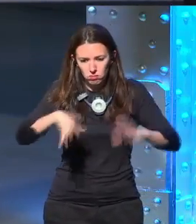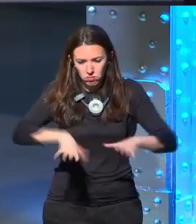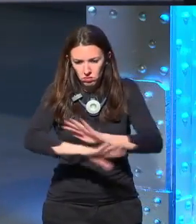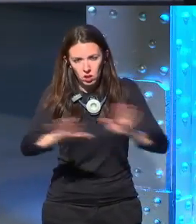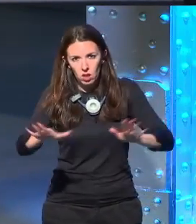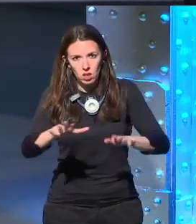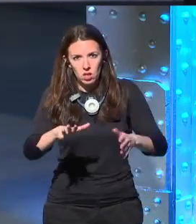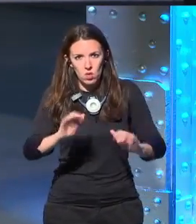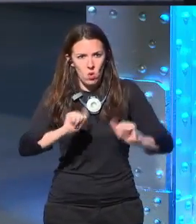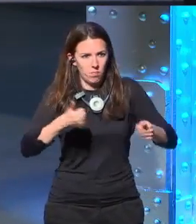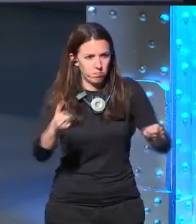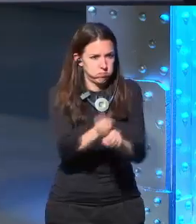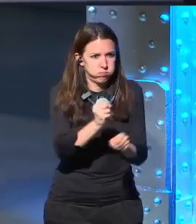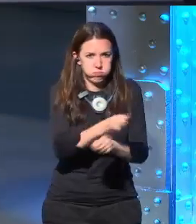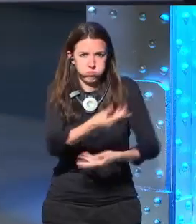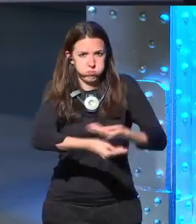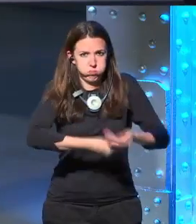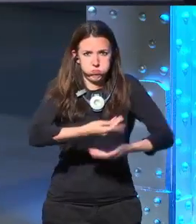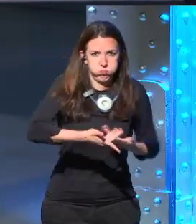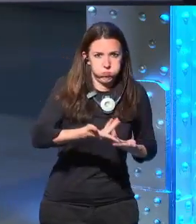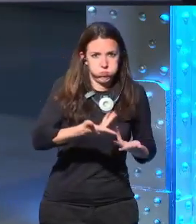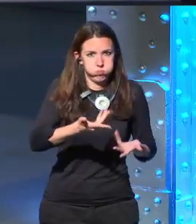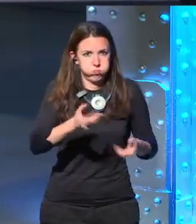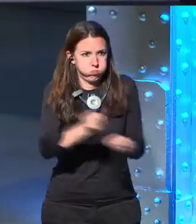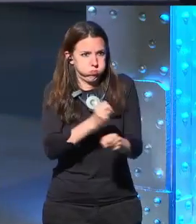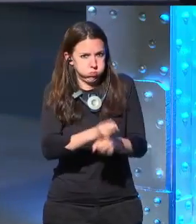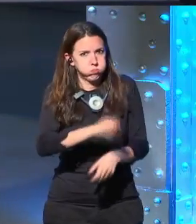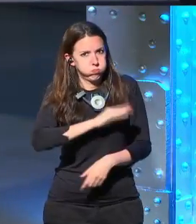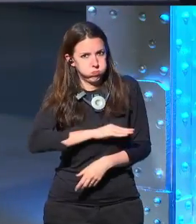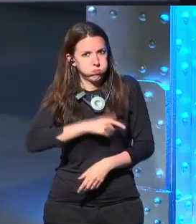and he rolled up his sleeves,